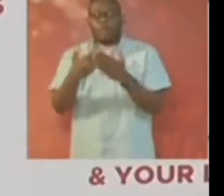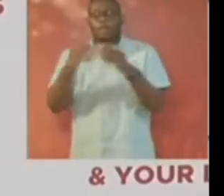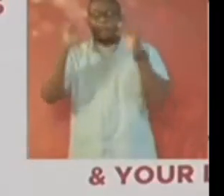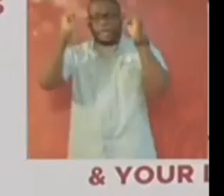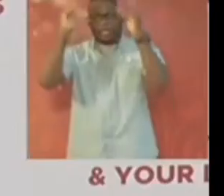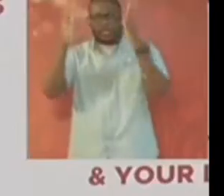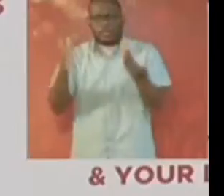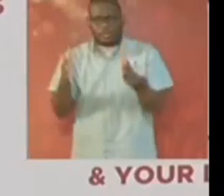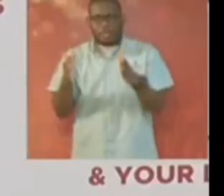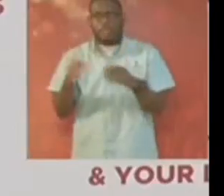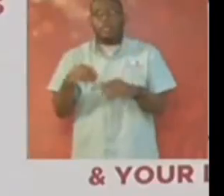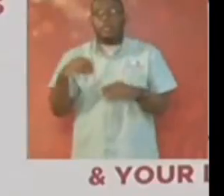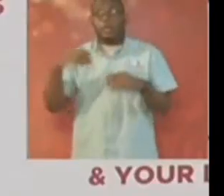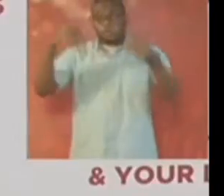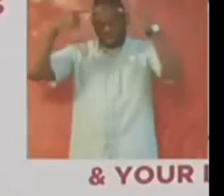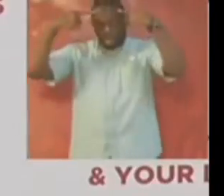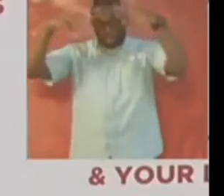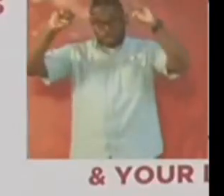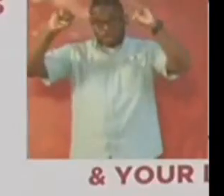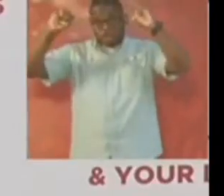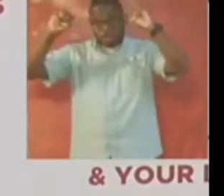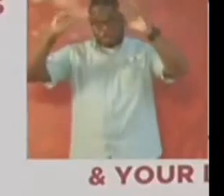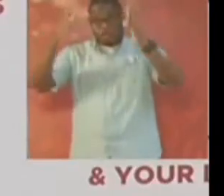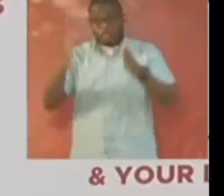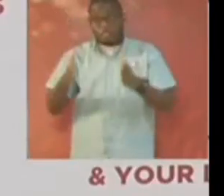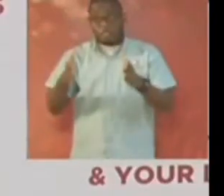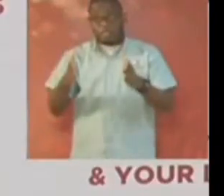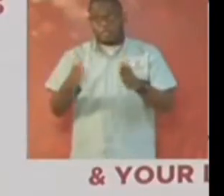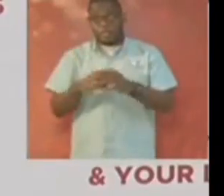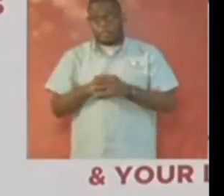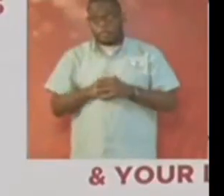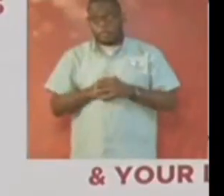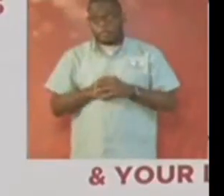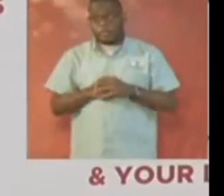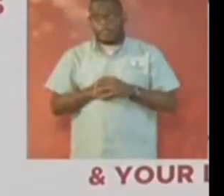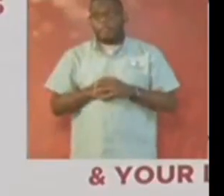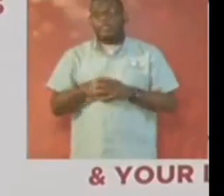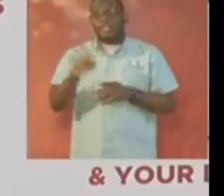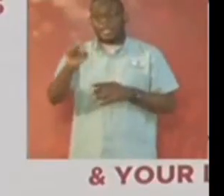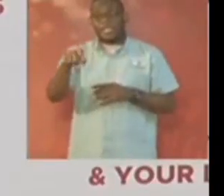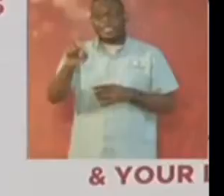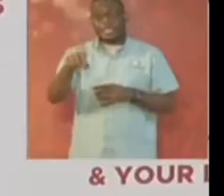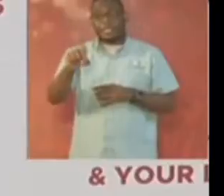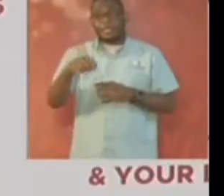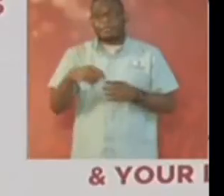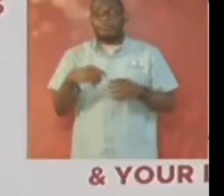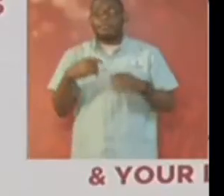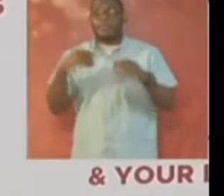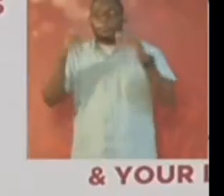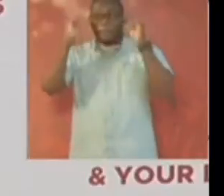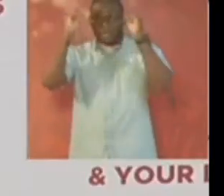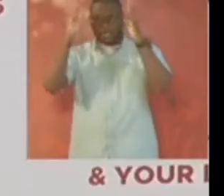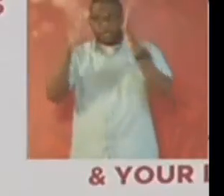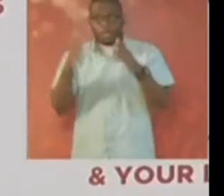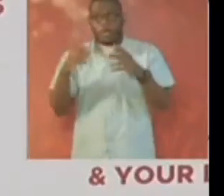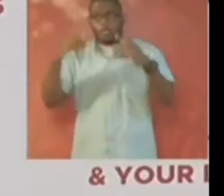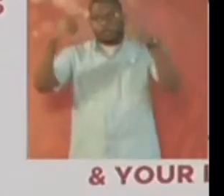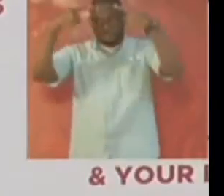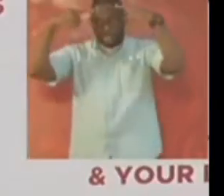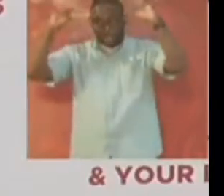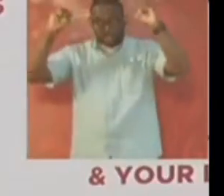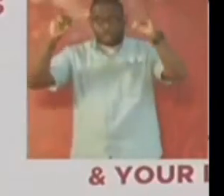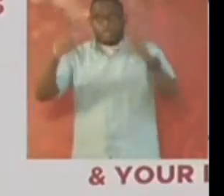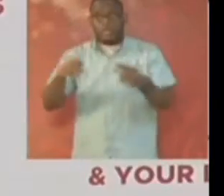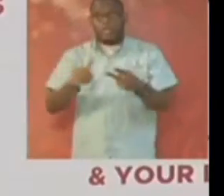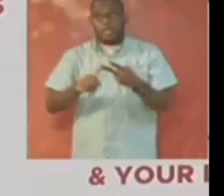Minister. And in this case, such a change would require the intervention of the Minister, the Prime Minister, the